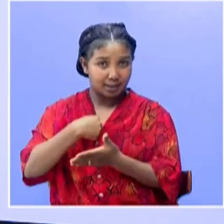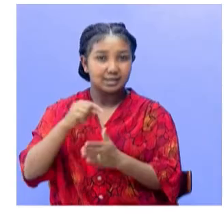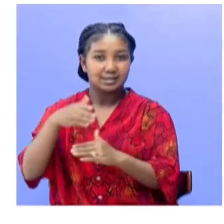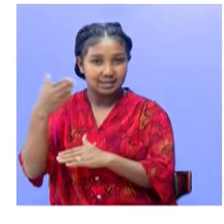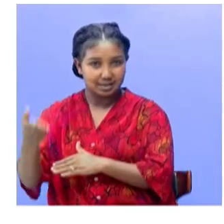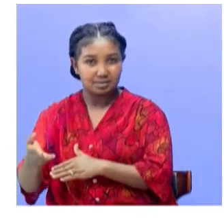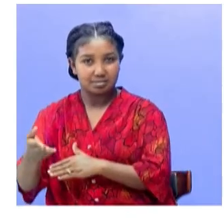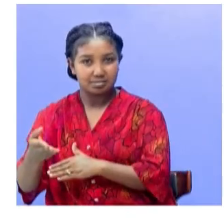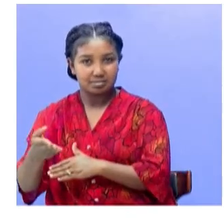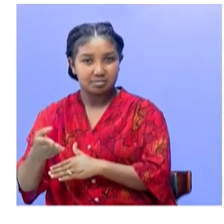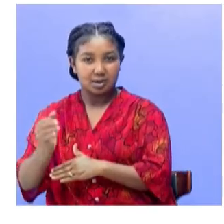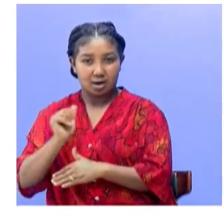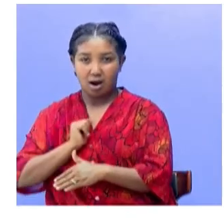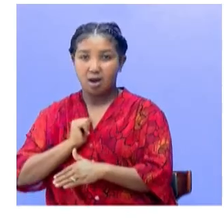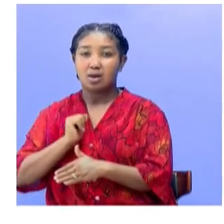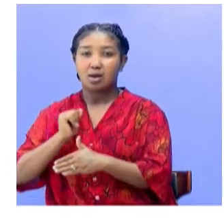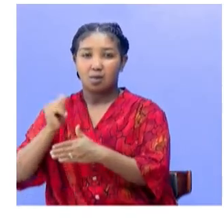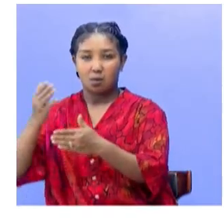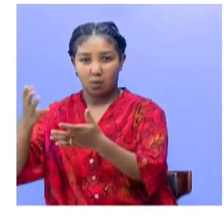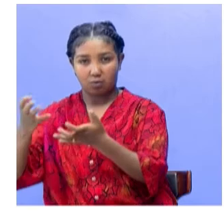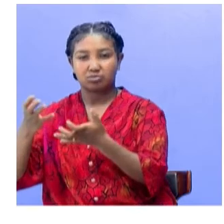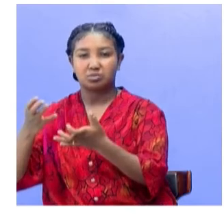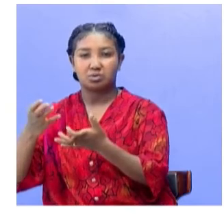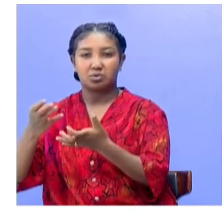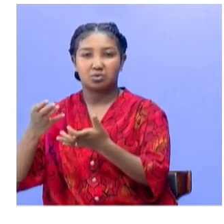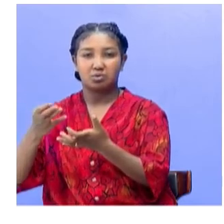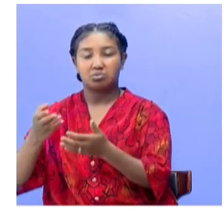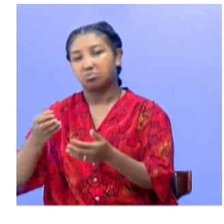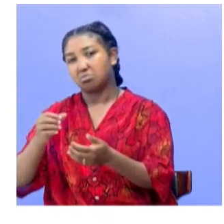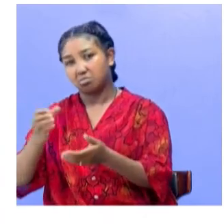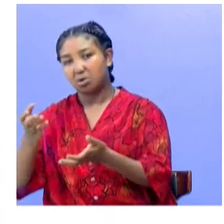then I won't